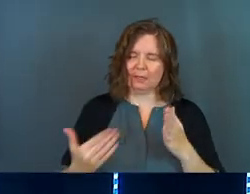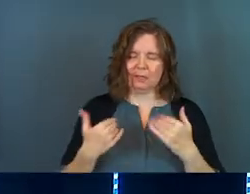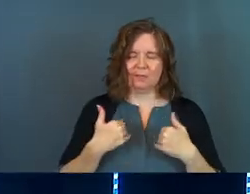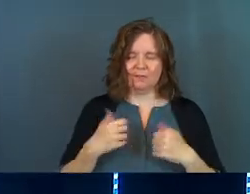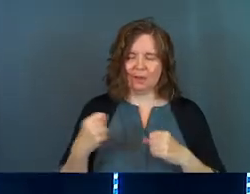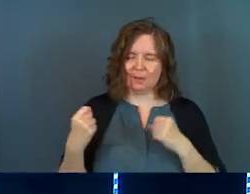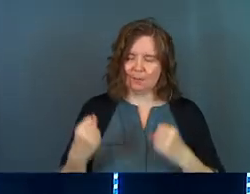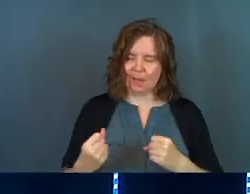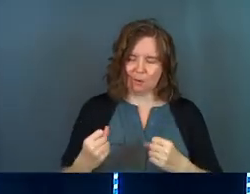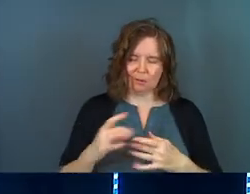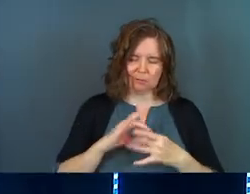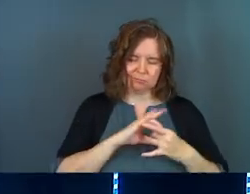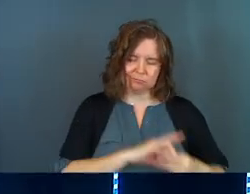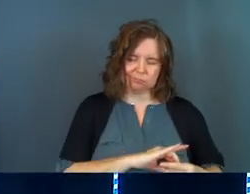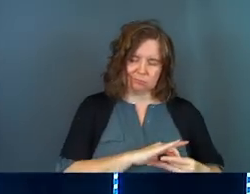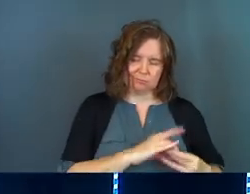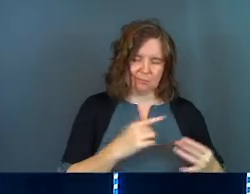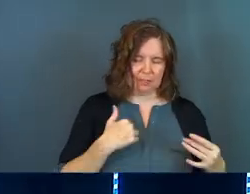they've had power over me.